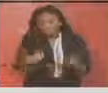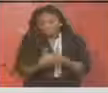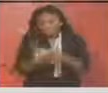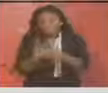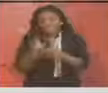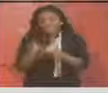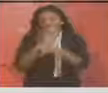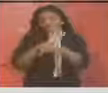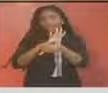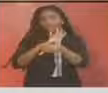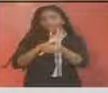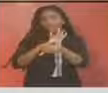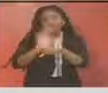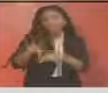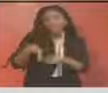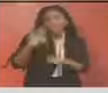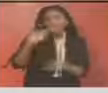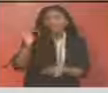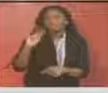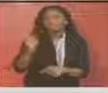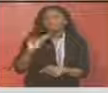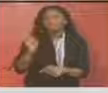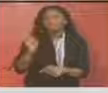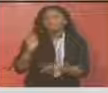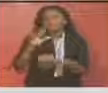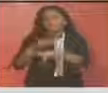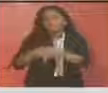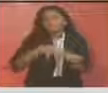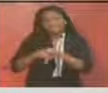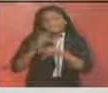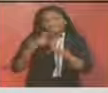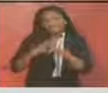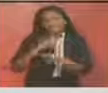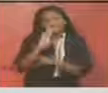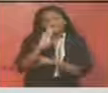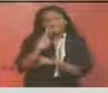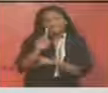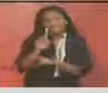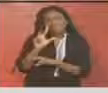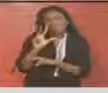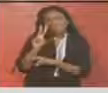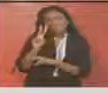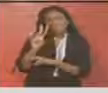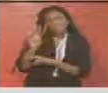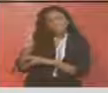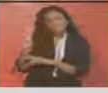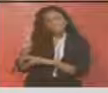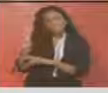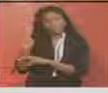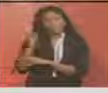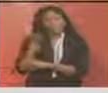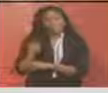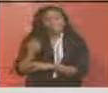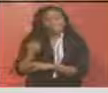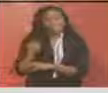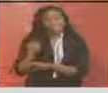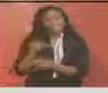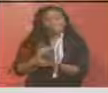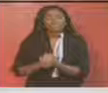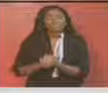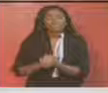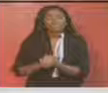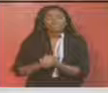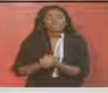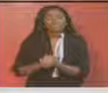from Antigua. It is called B13241, and it contains mutations that are associated with both